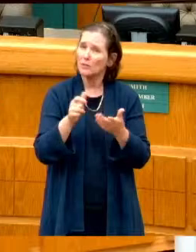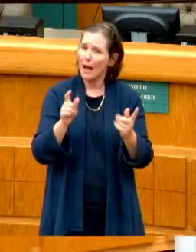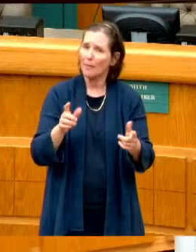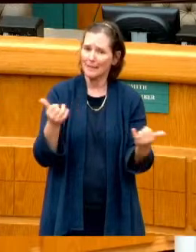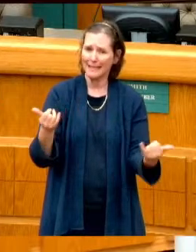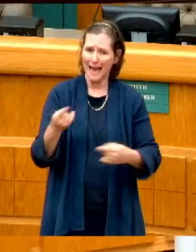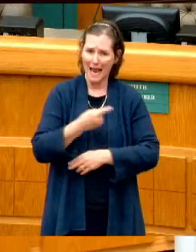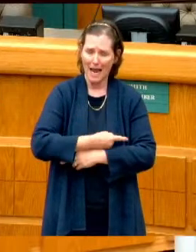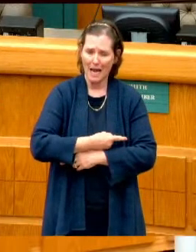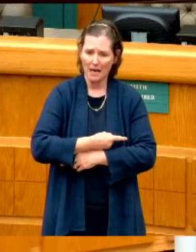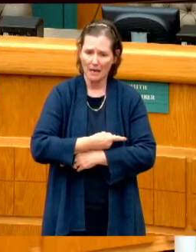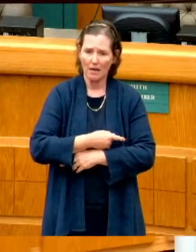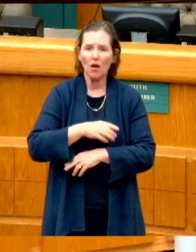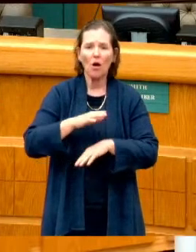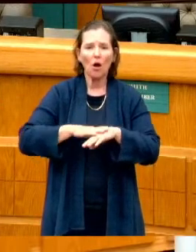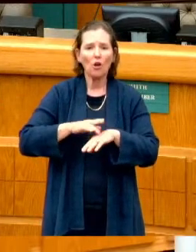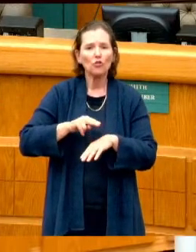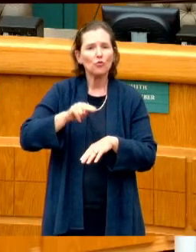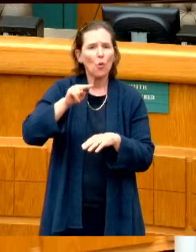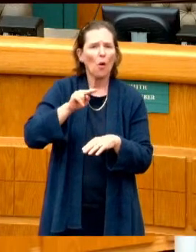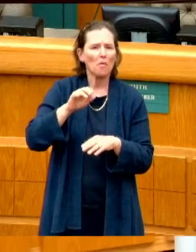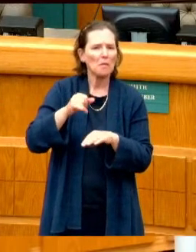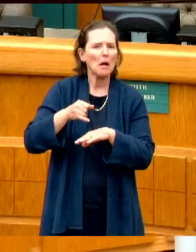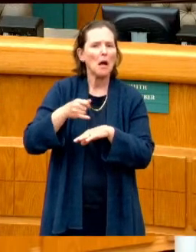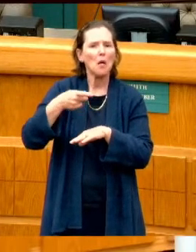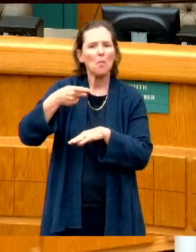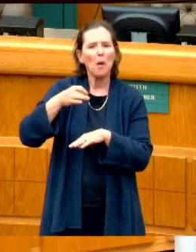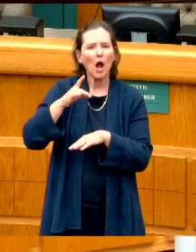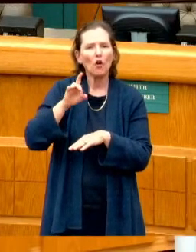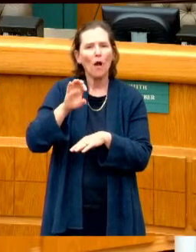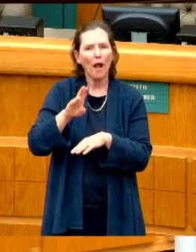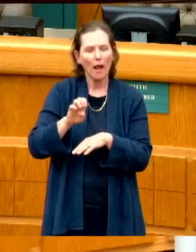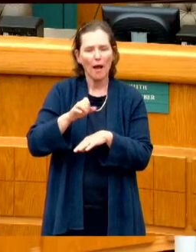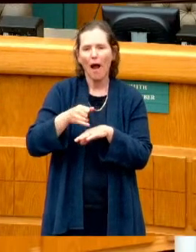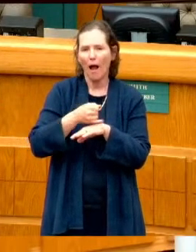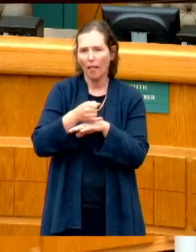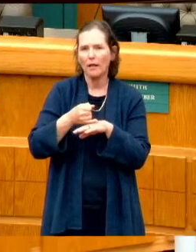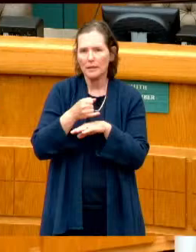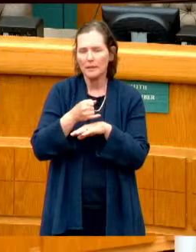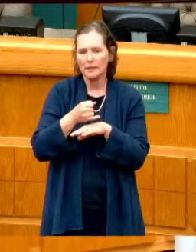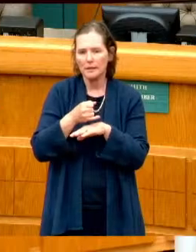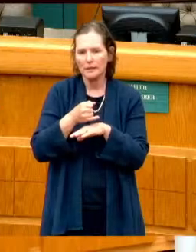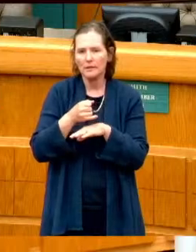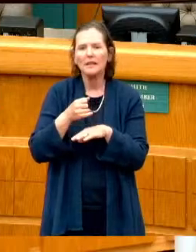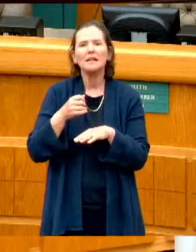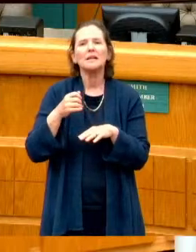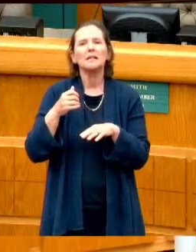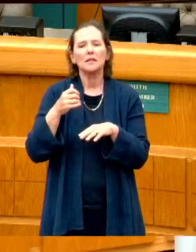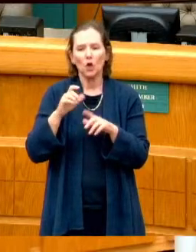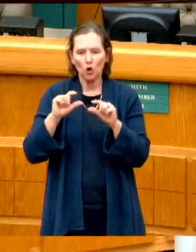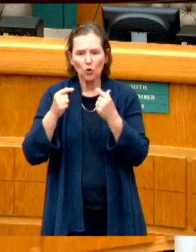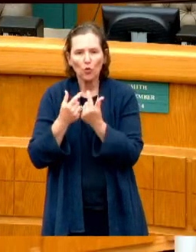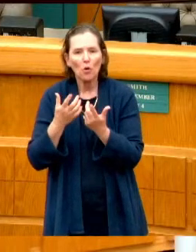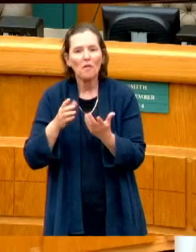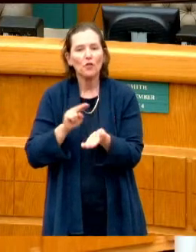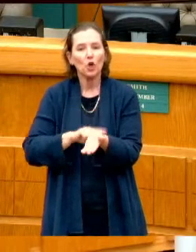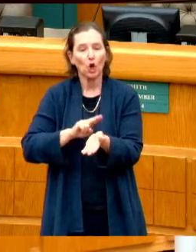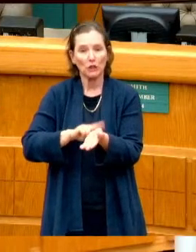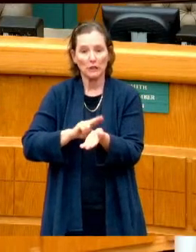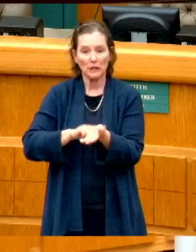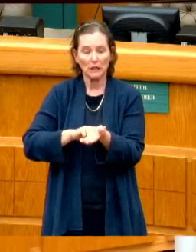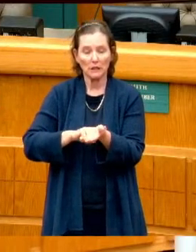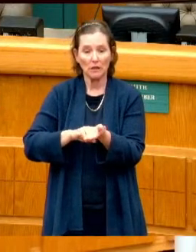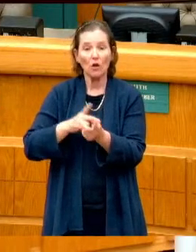is, and many of the nurses, in fact, I think almost 90% of the nurses today delivering the vaccines were provided by